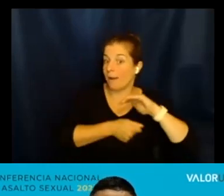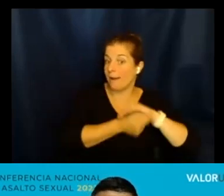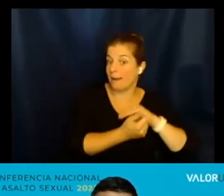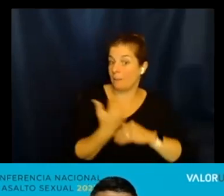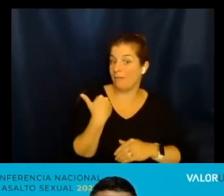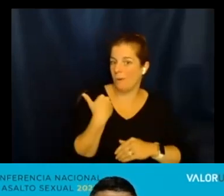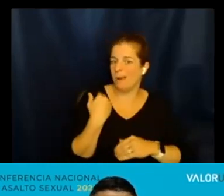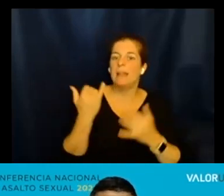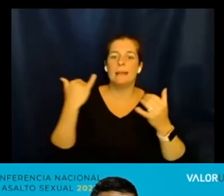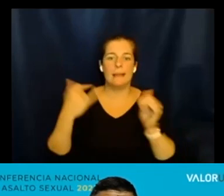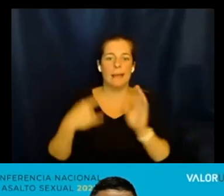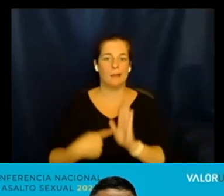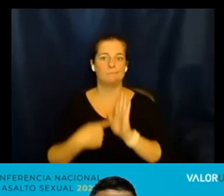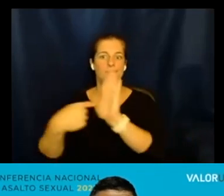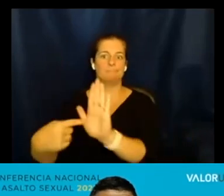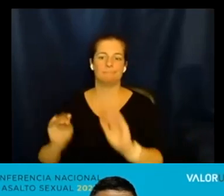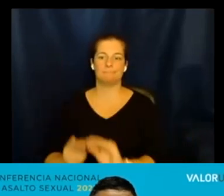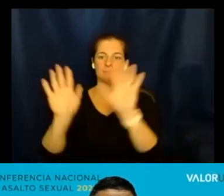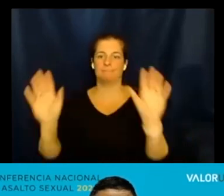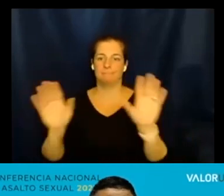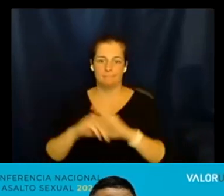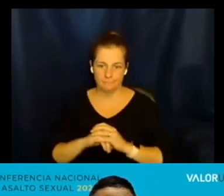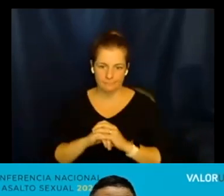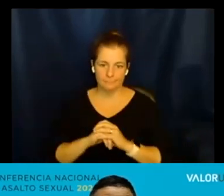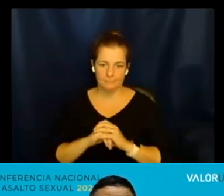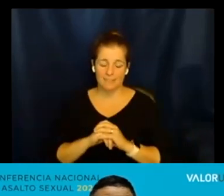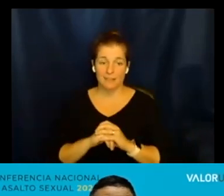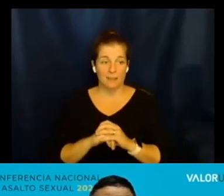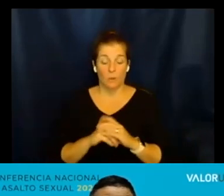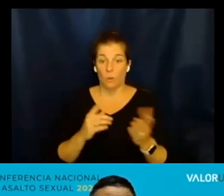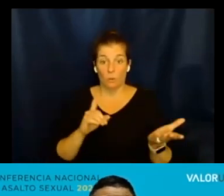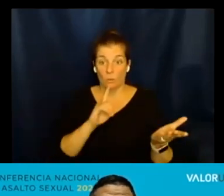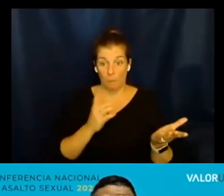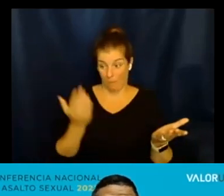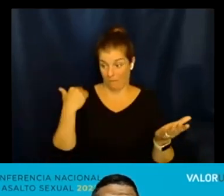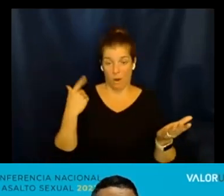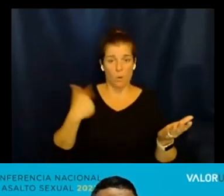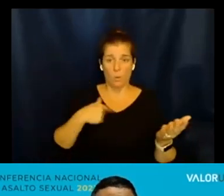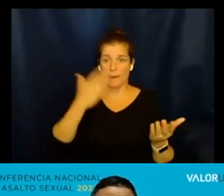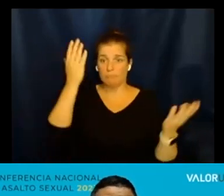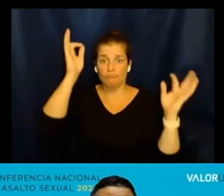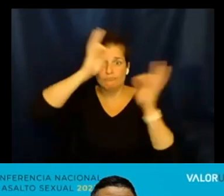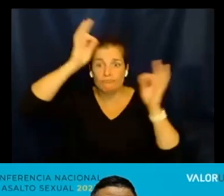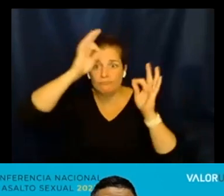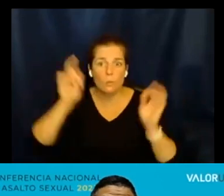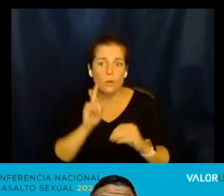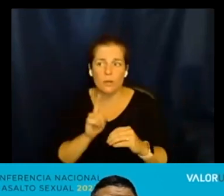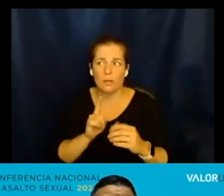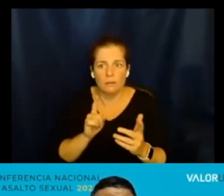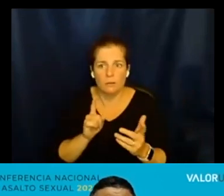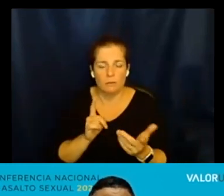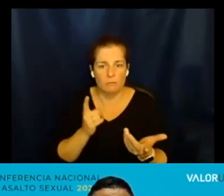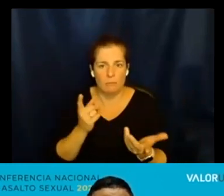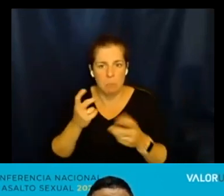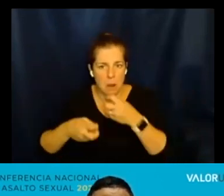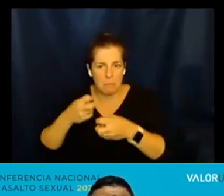surface for many, many people. And these were things that we hadn't realized were an issue because we hadn't been forced to spend so much time